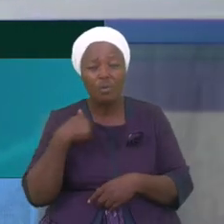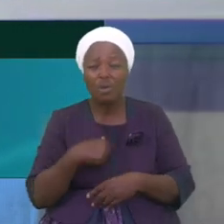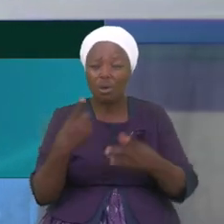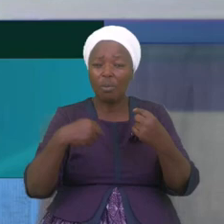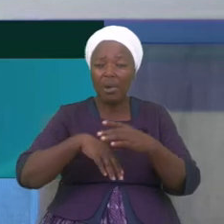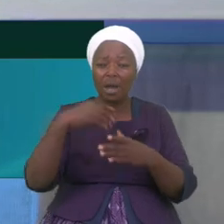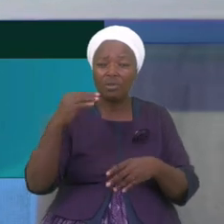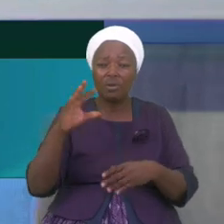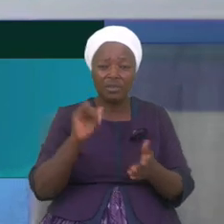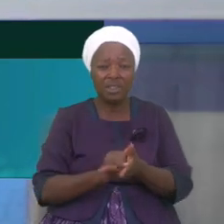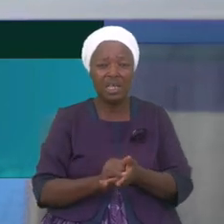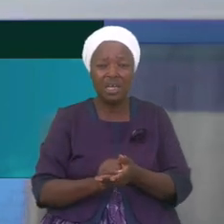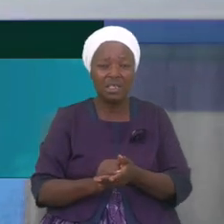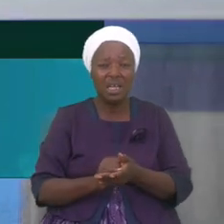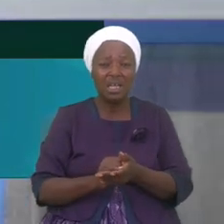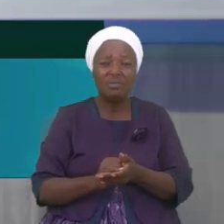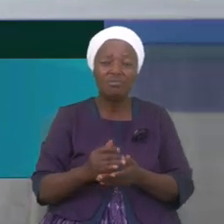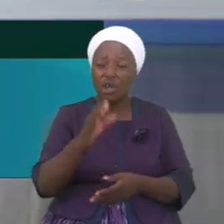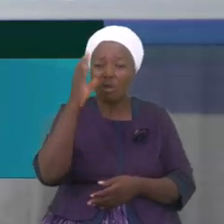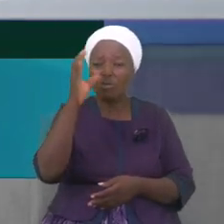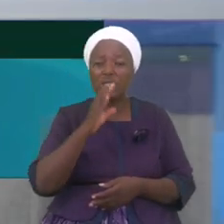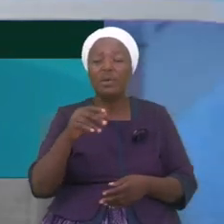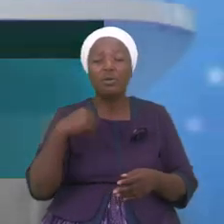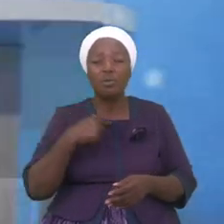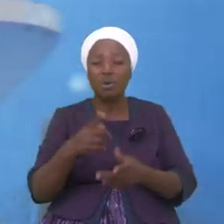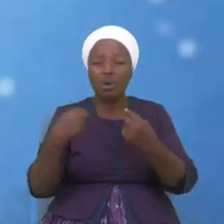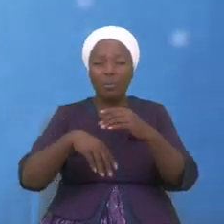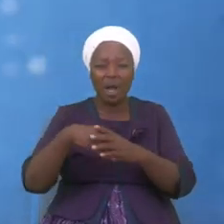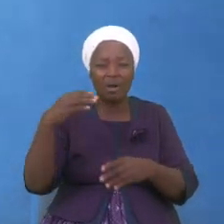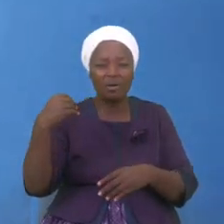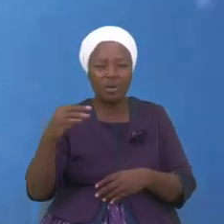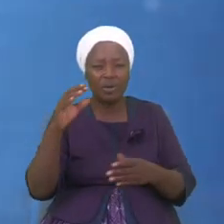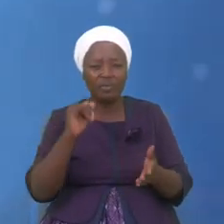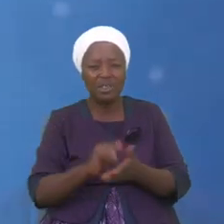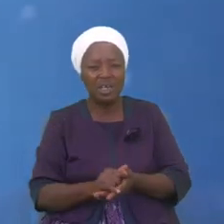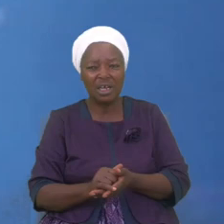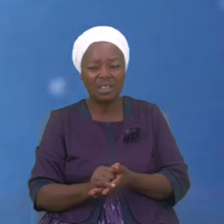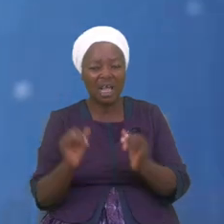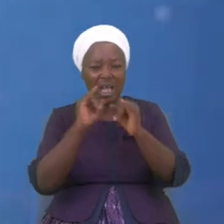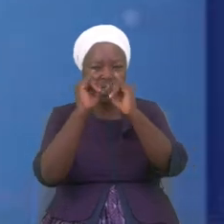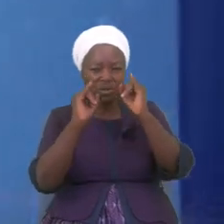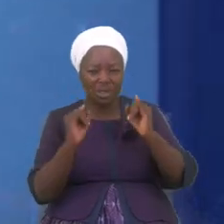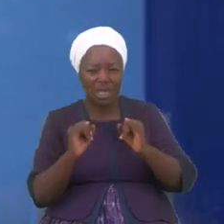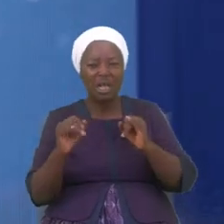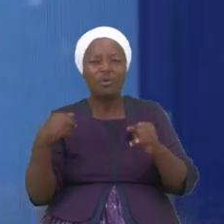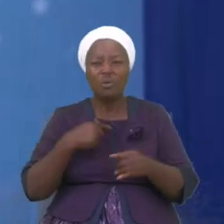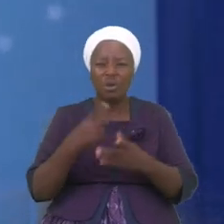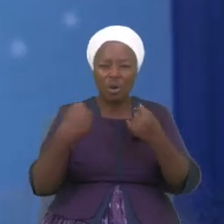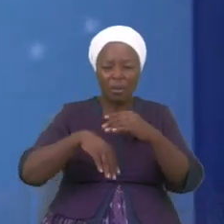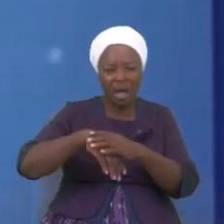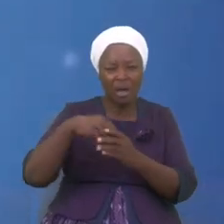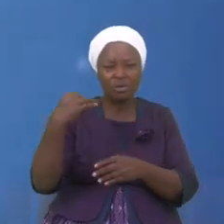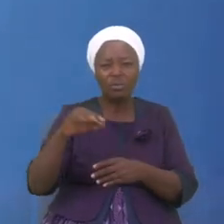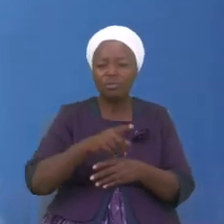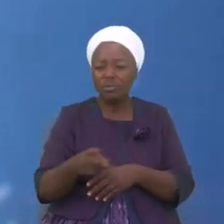of that magic and occultism, we come out of that idolatry, we come out of those